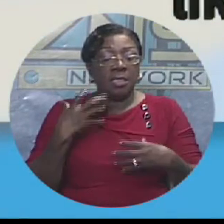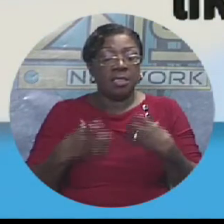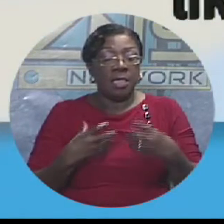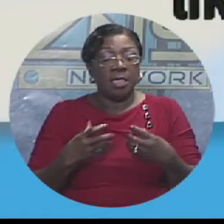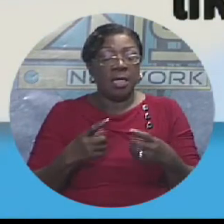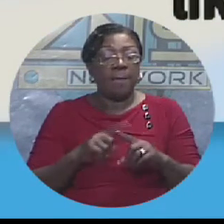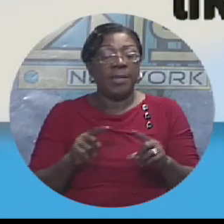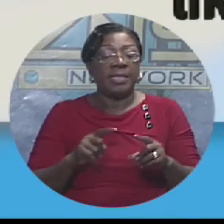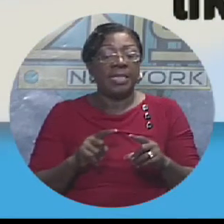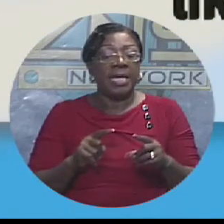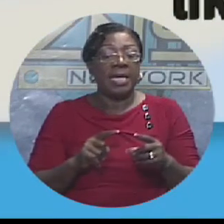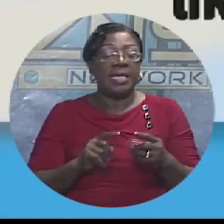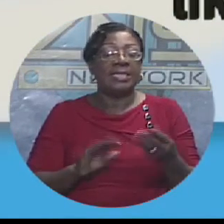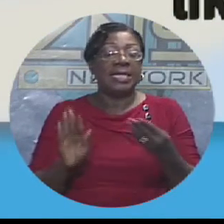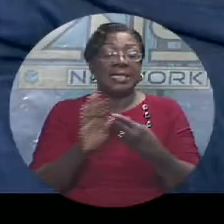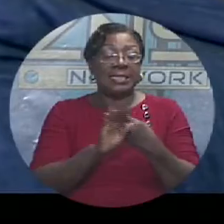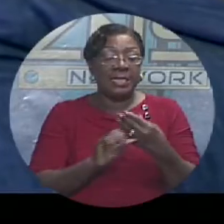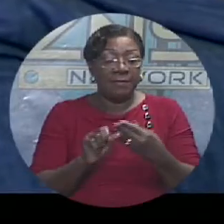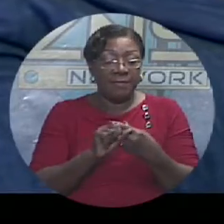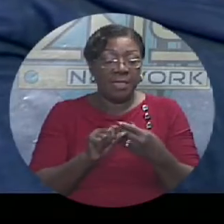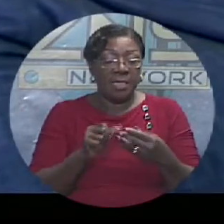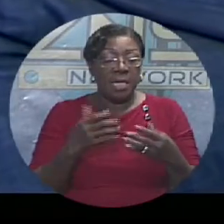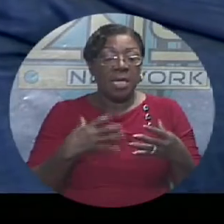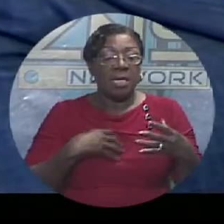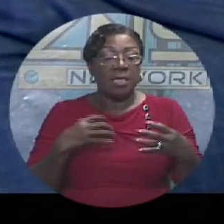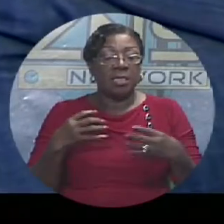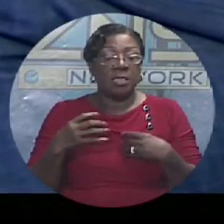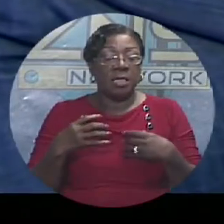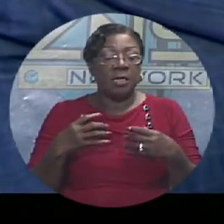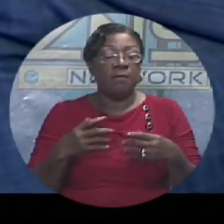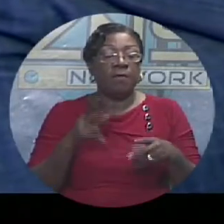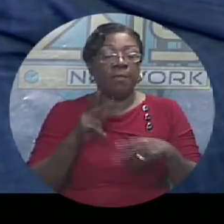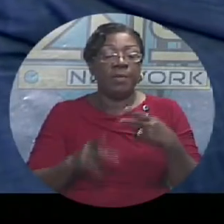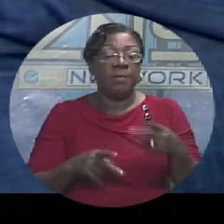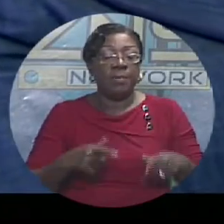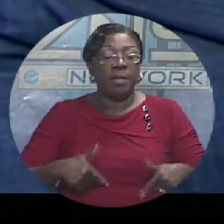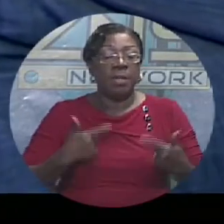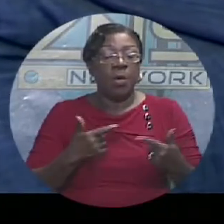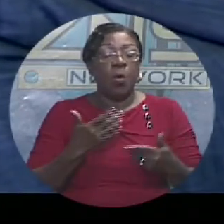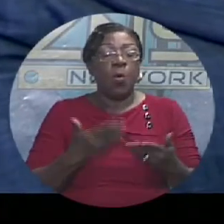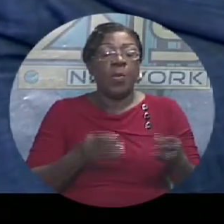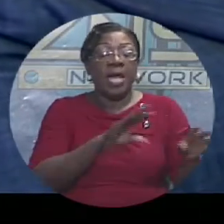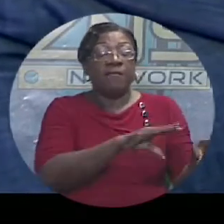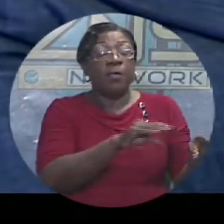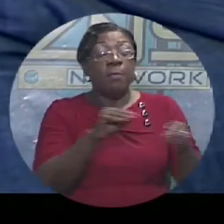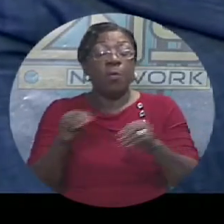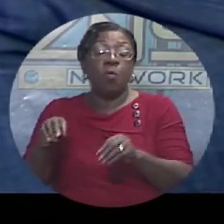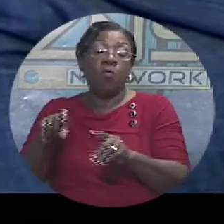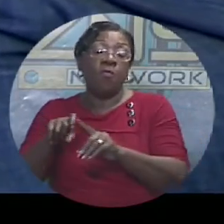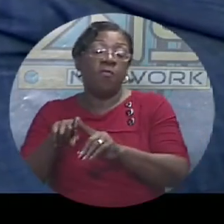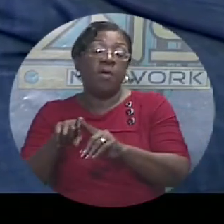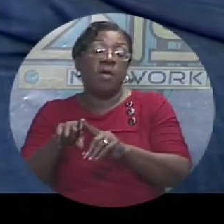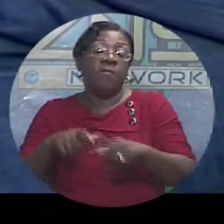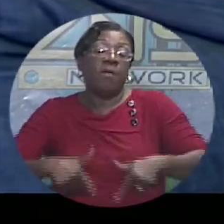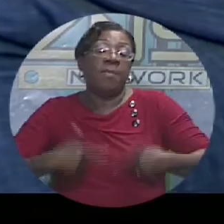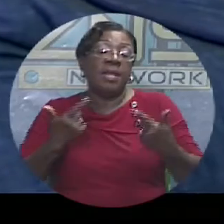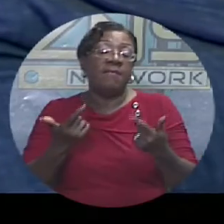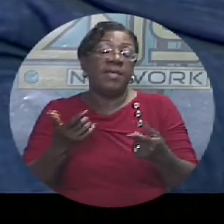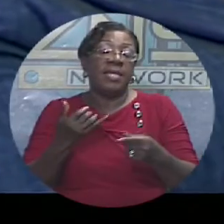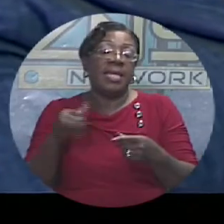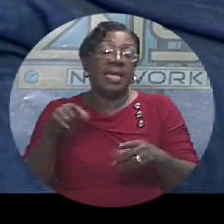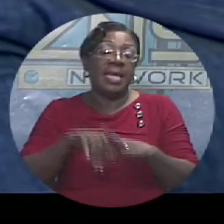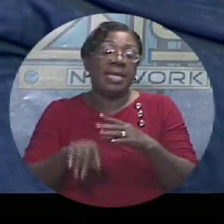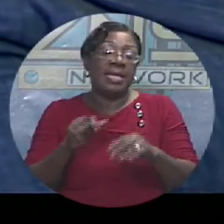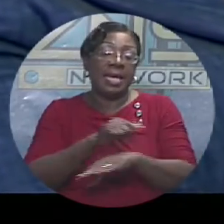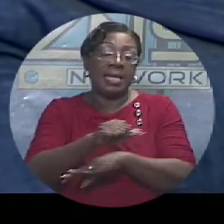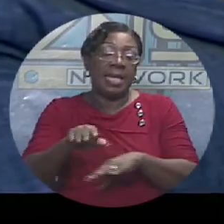who may now have to relocate. At the area, you will see that a lot of these residents are in close proximity. And there's a strong possibility